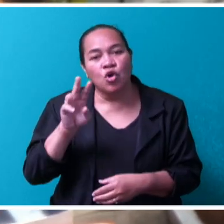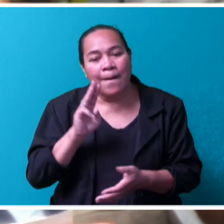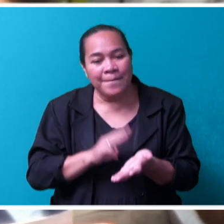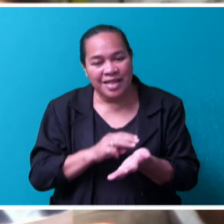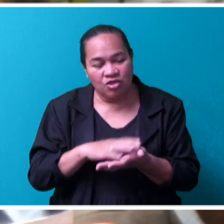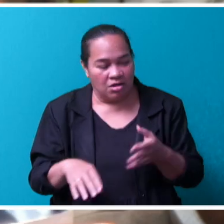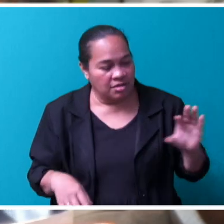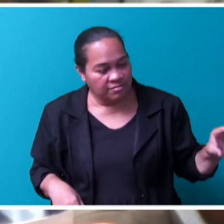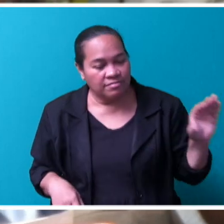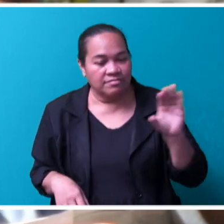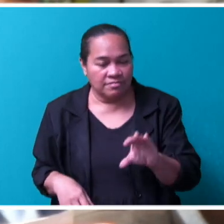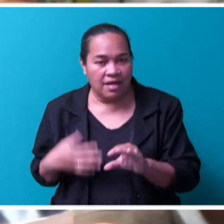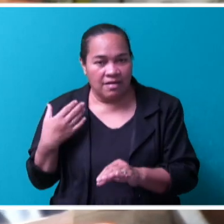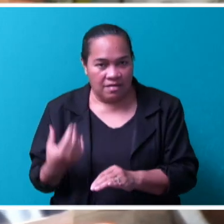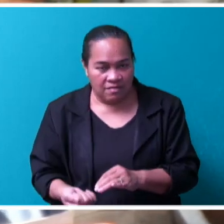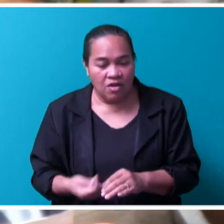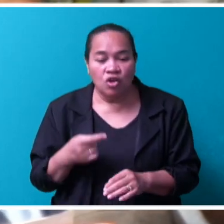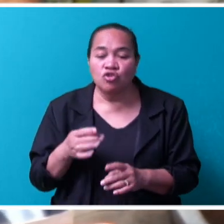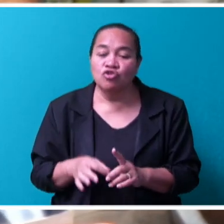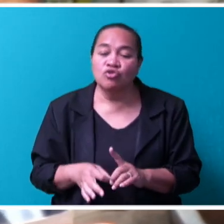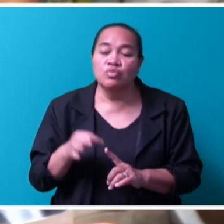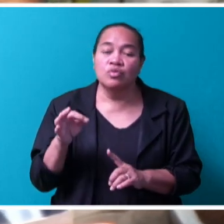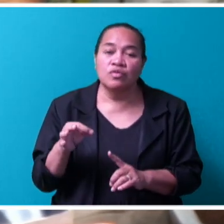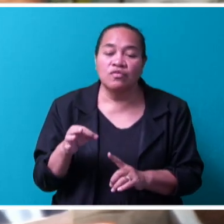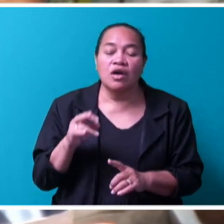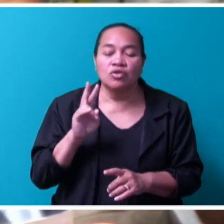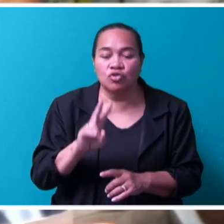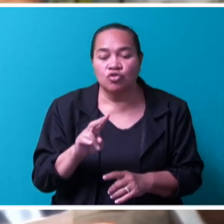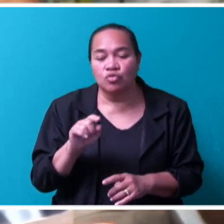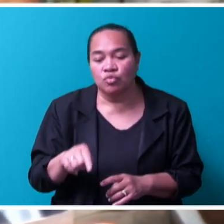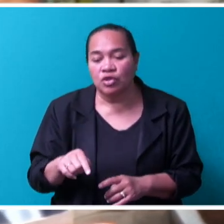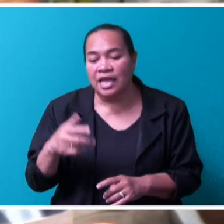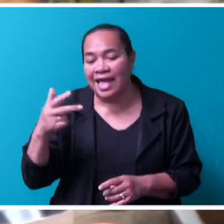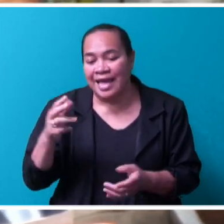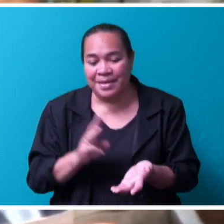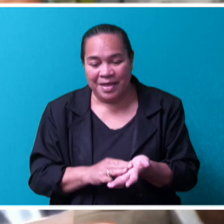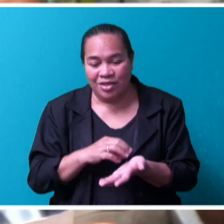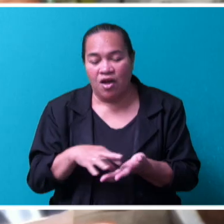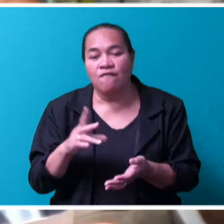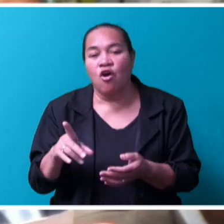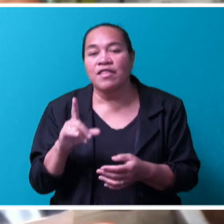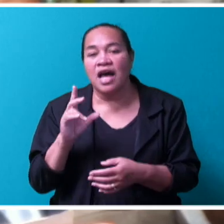provided. This includes 2.8 million for Turanganikoro,